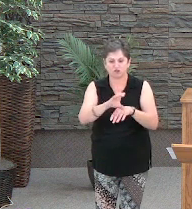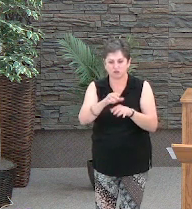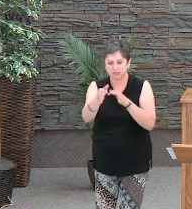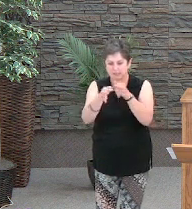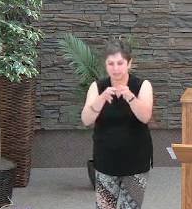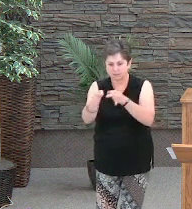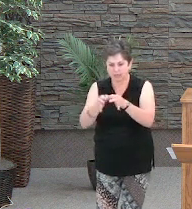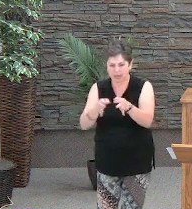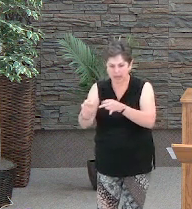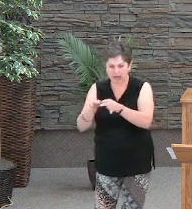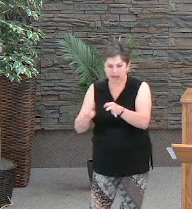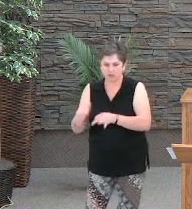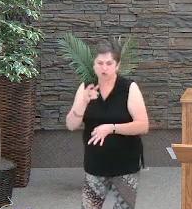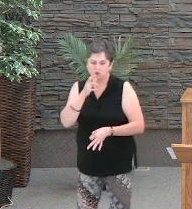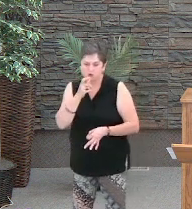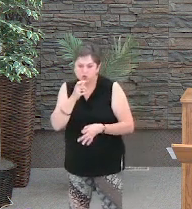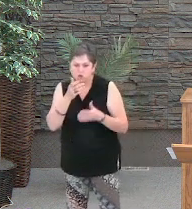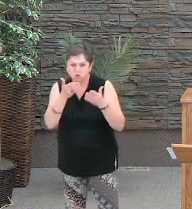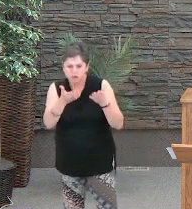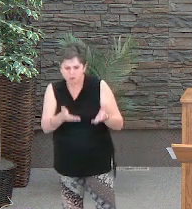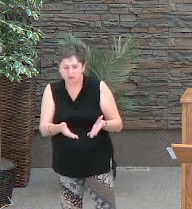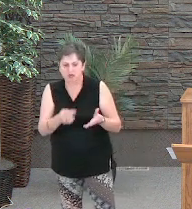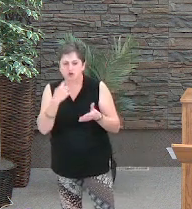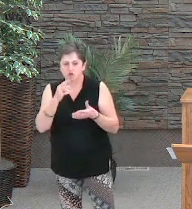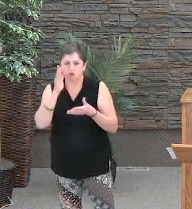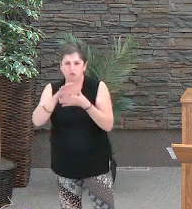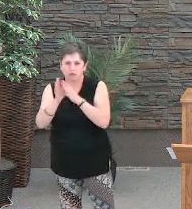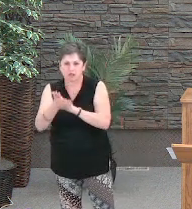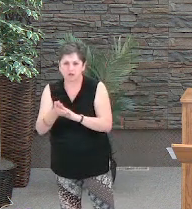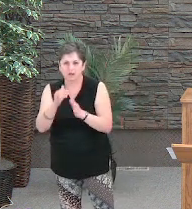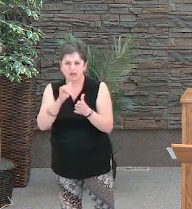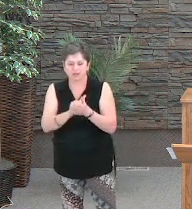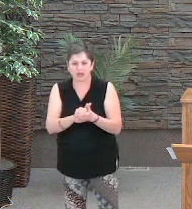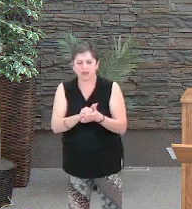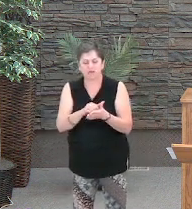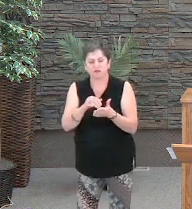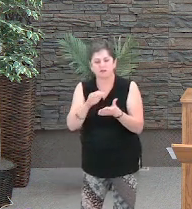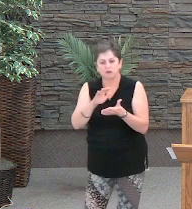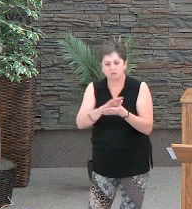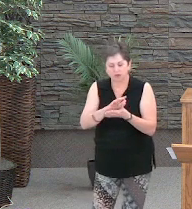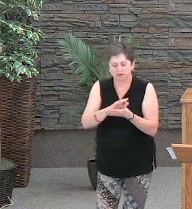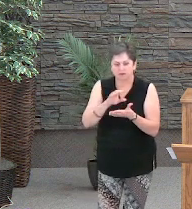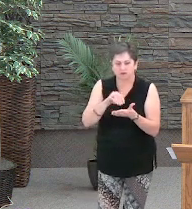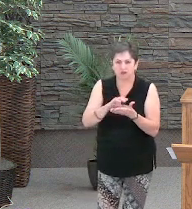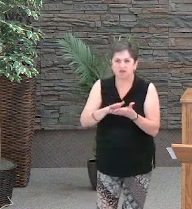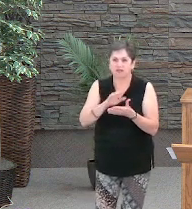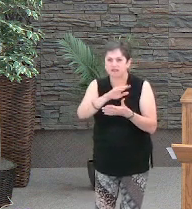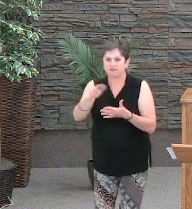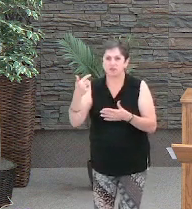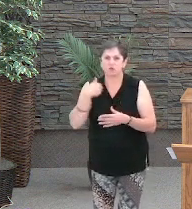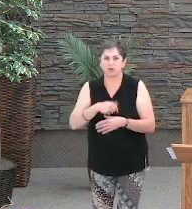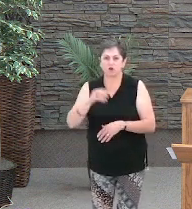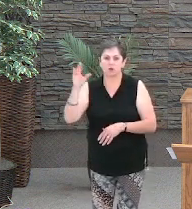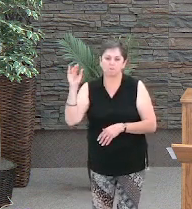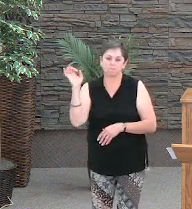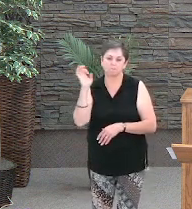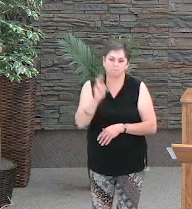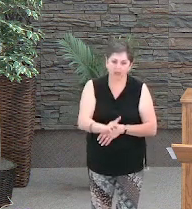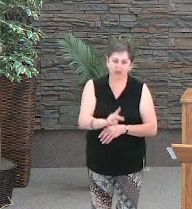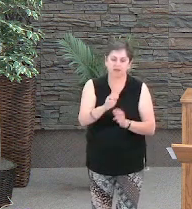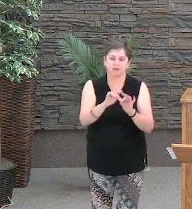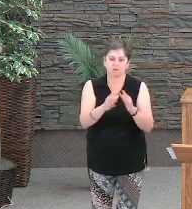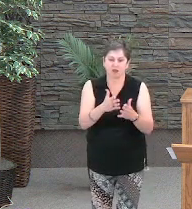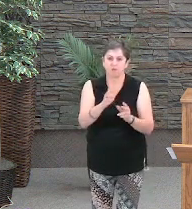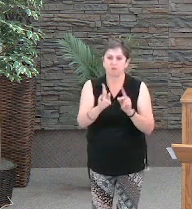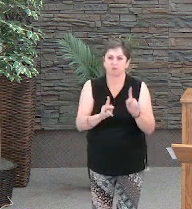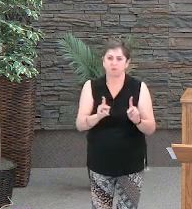it is trying to be and who it will be. And in that document, they spell out that we are a back-to-the-Bible